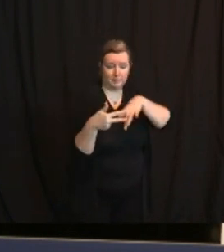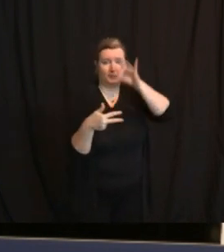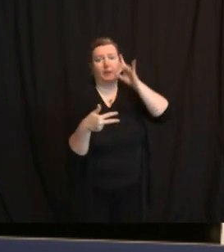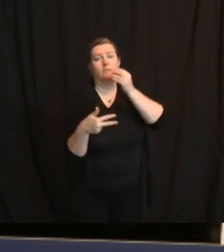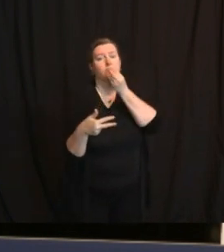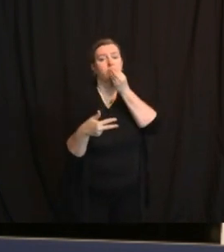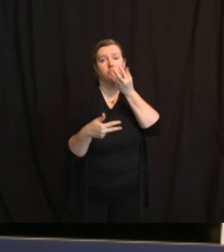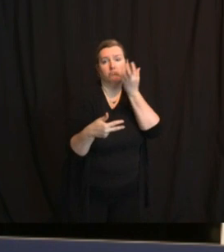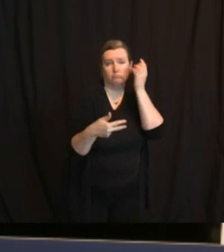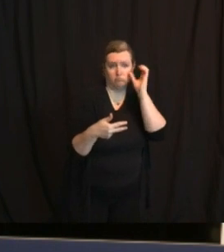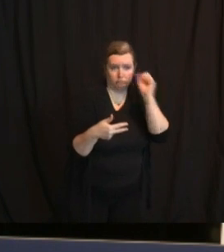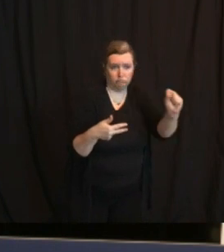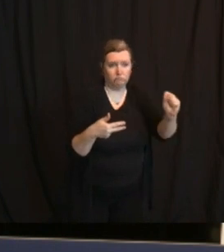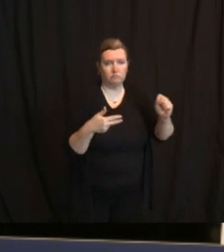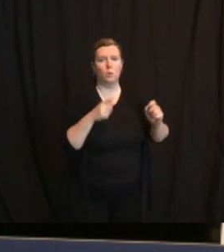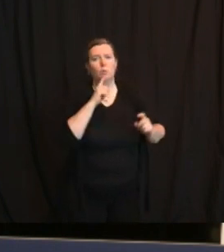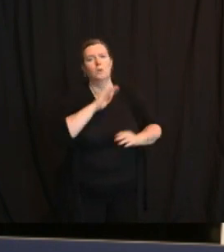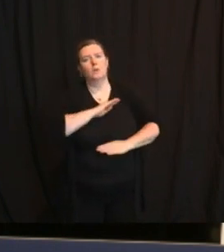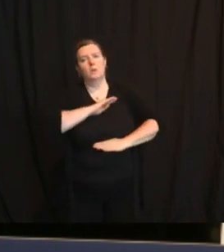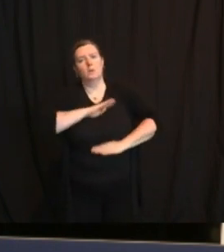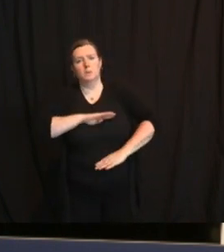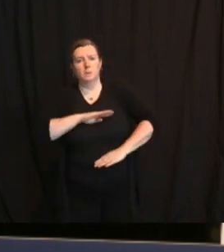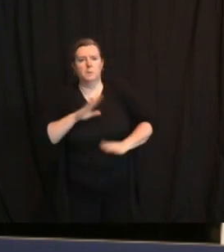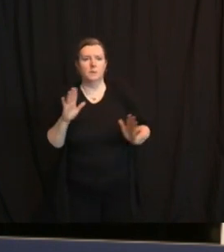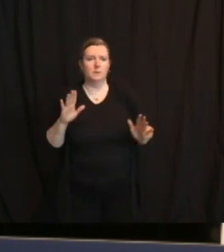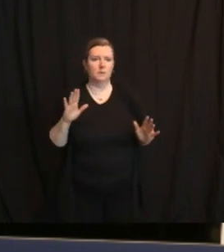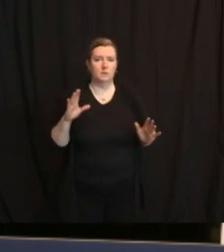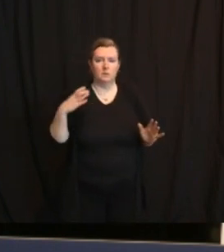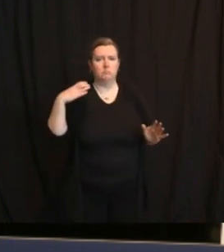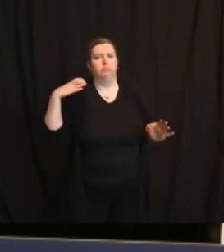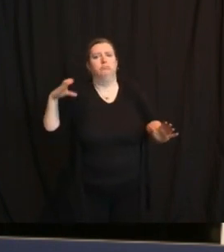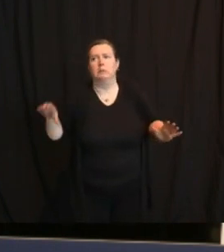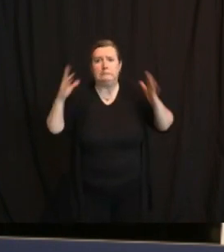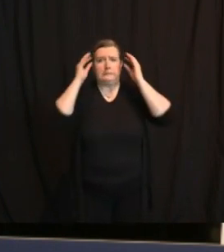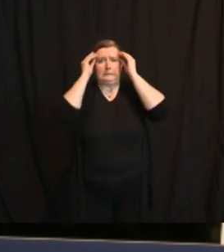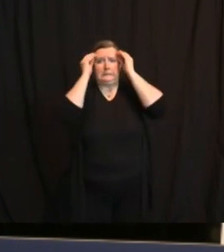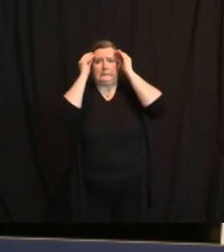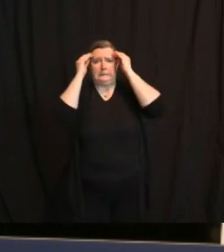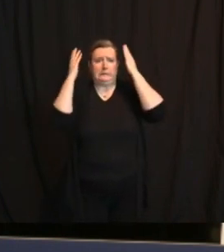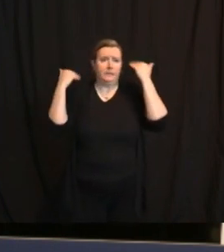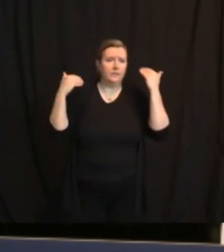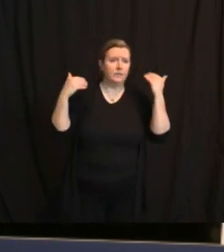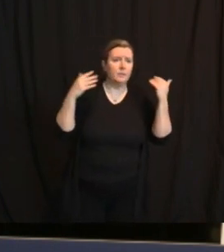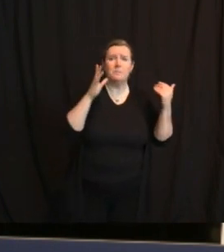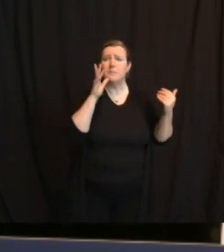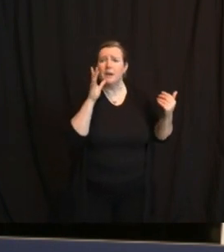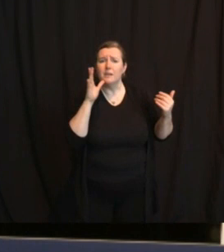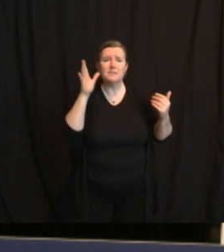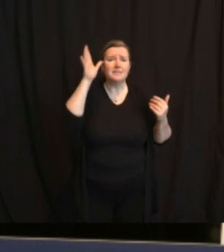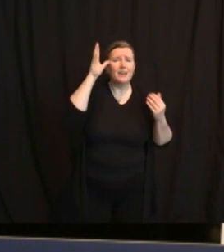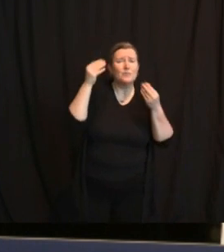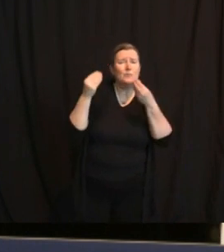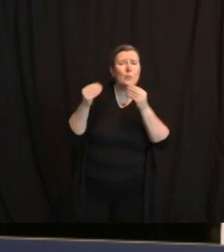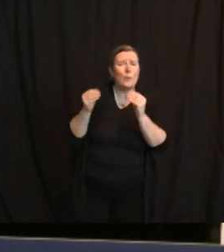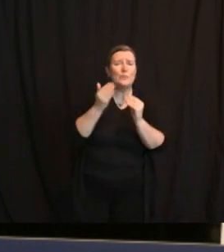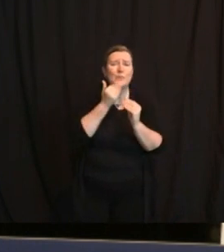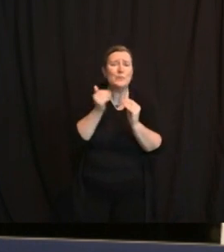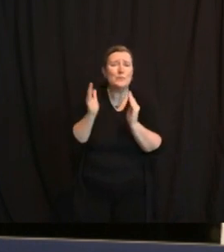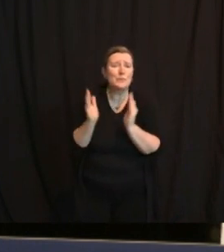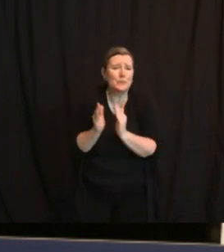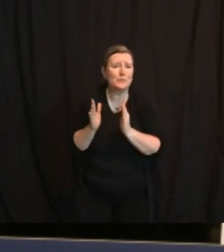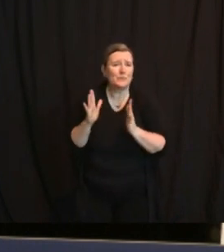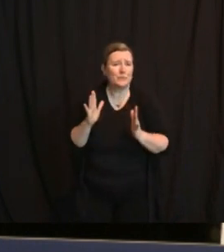has relieved such a burden from these mom and pop shops, these small businesses. When this first started, we have to